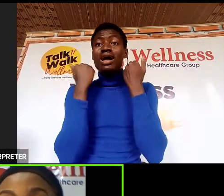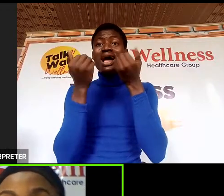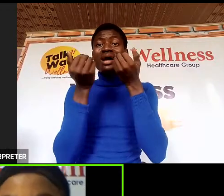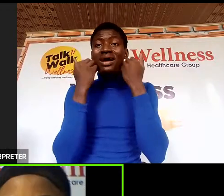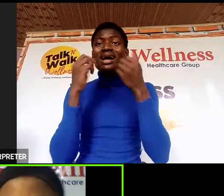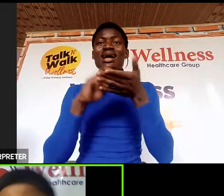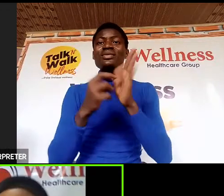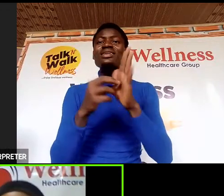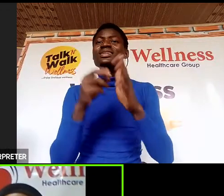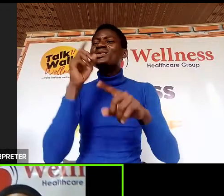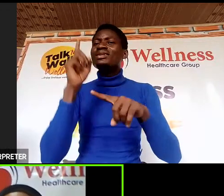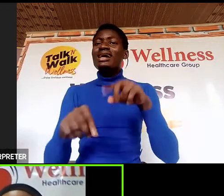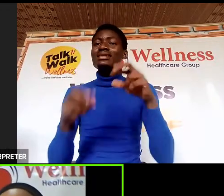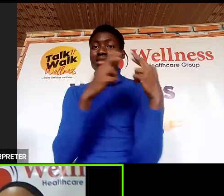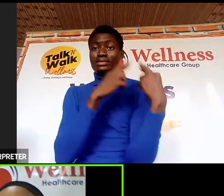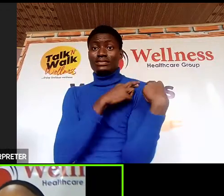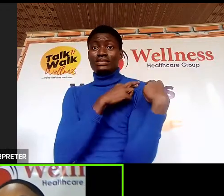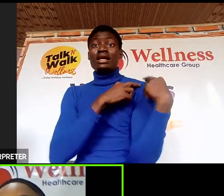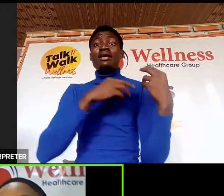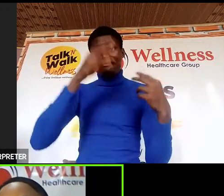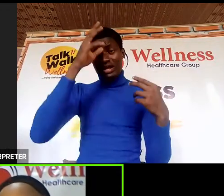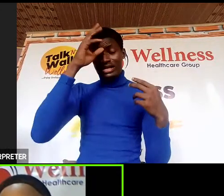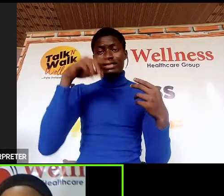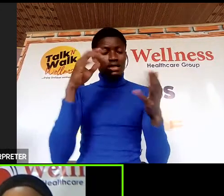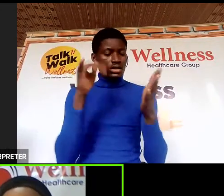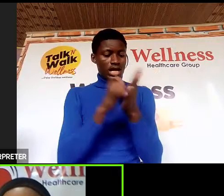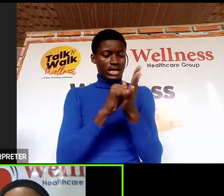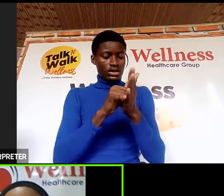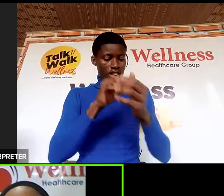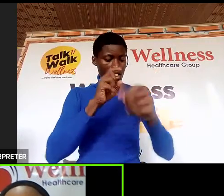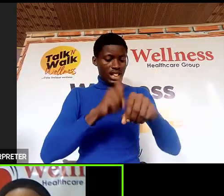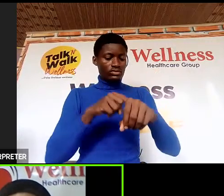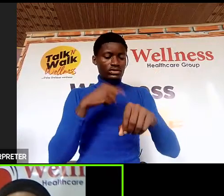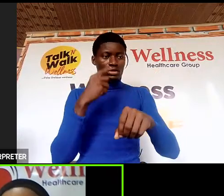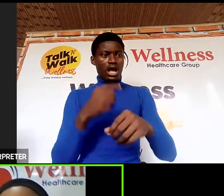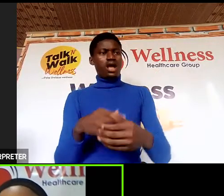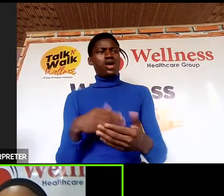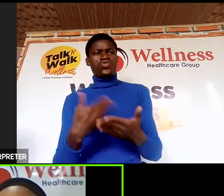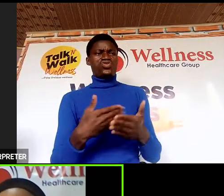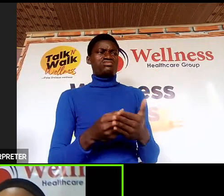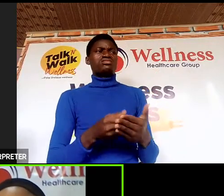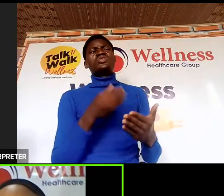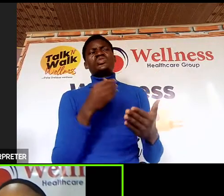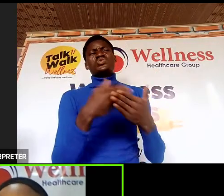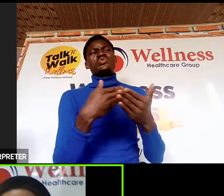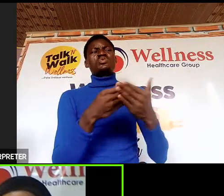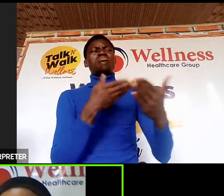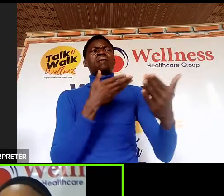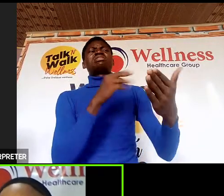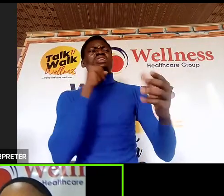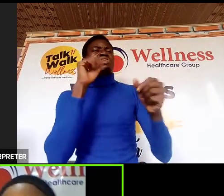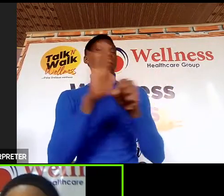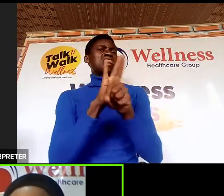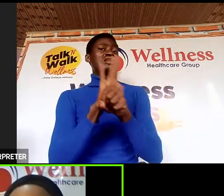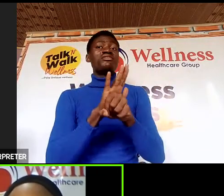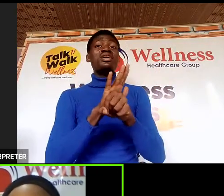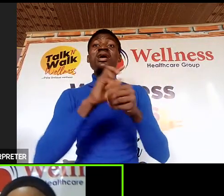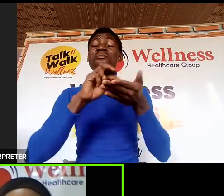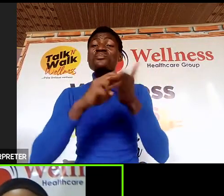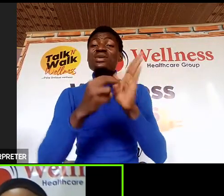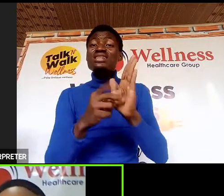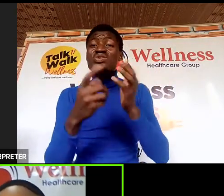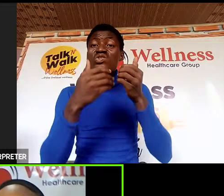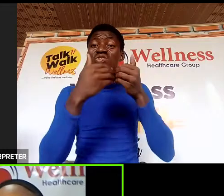moment you are saying it's not enough, you lose the ability to be responsible for your own life and for the lives of people